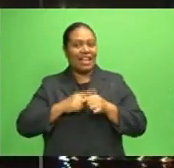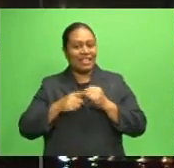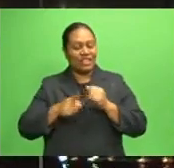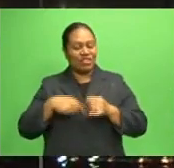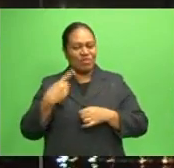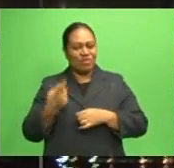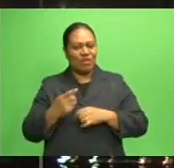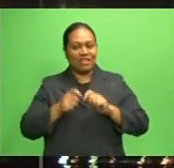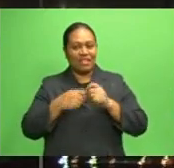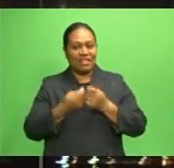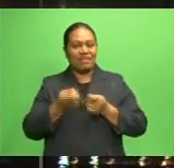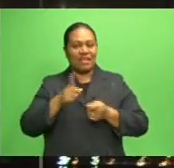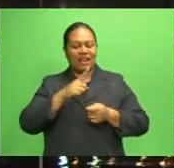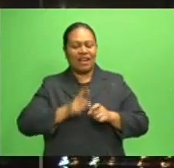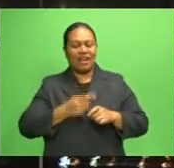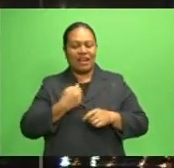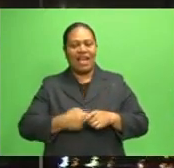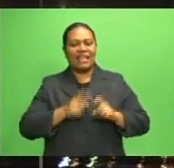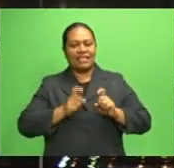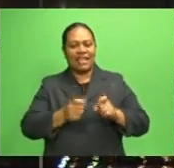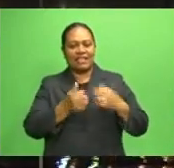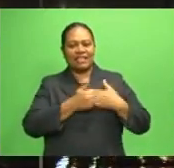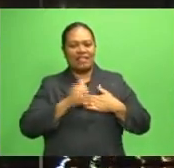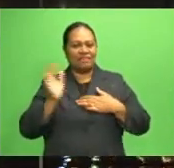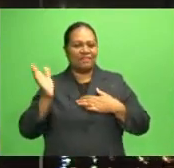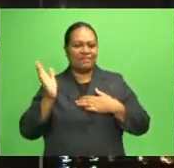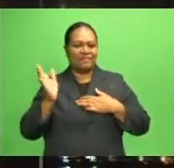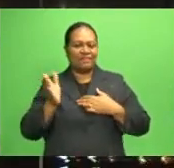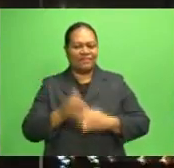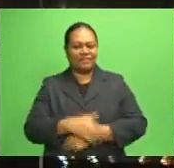tomorrow, from the team and I, stay safe. Bye for now.